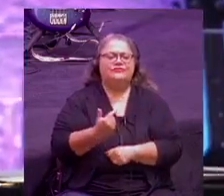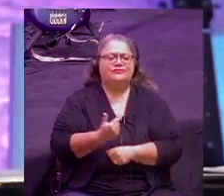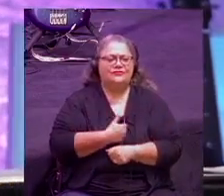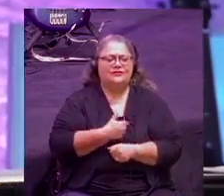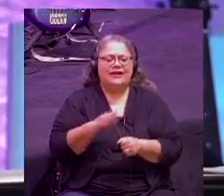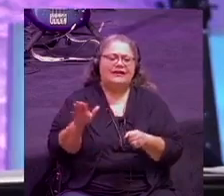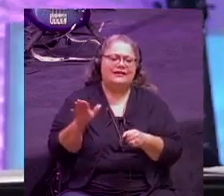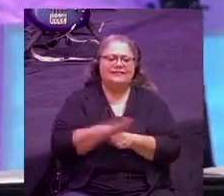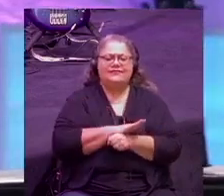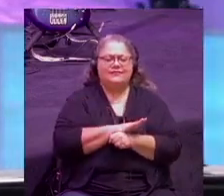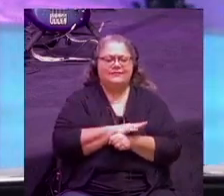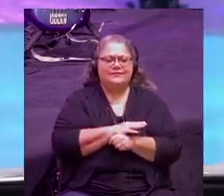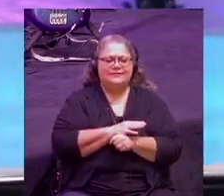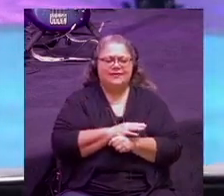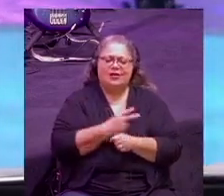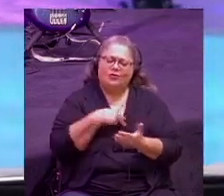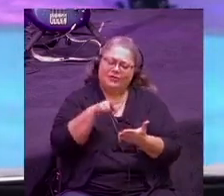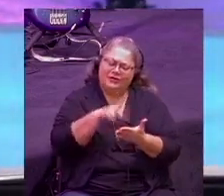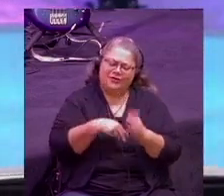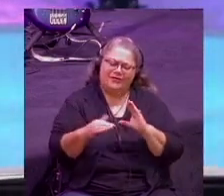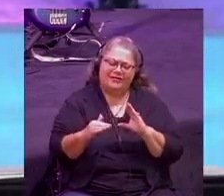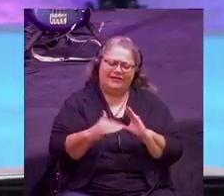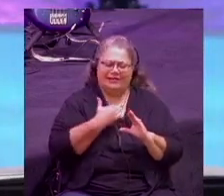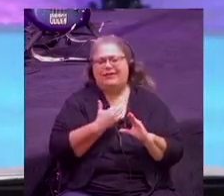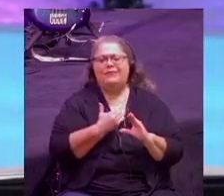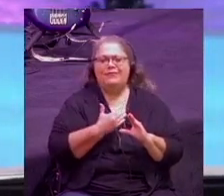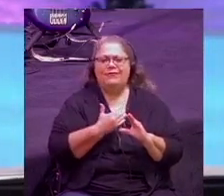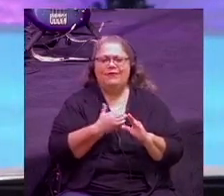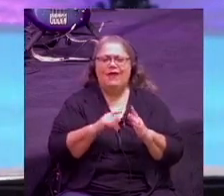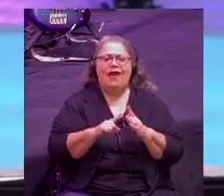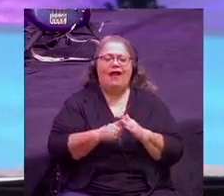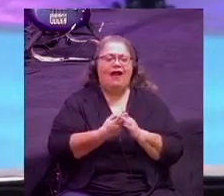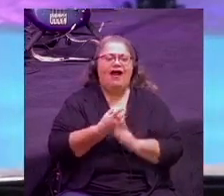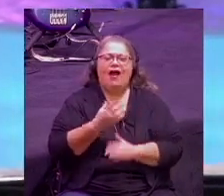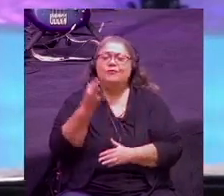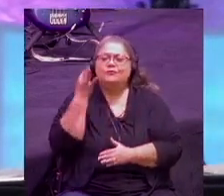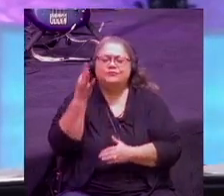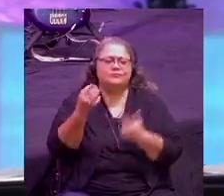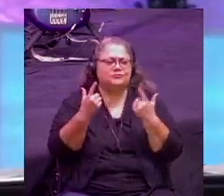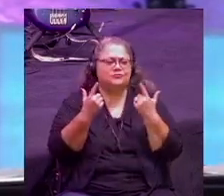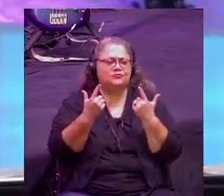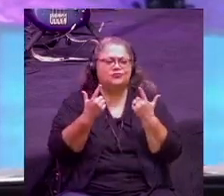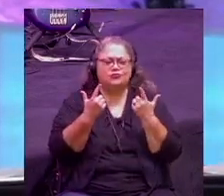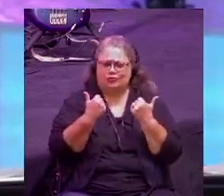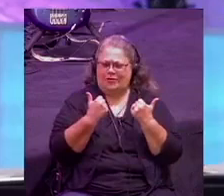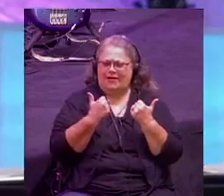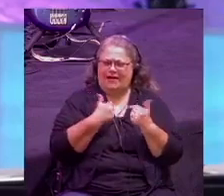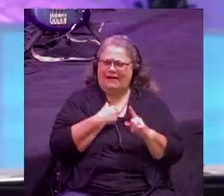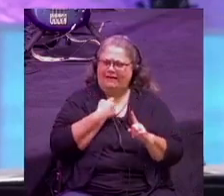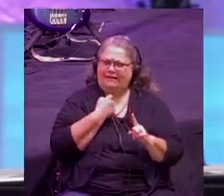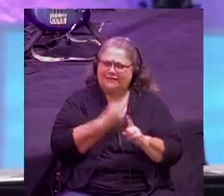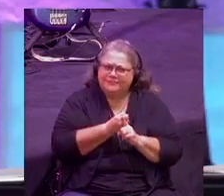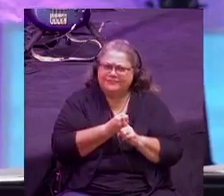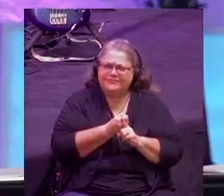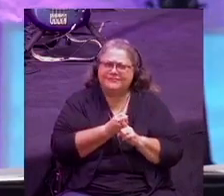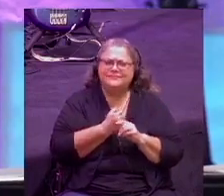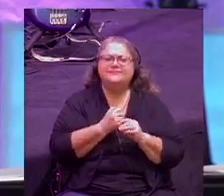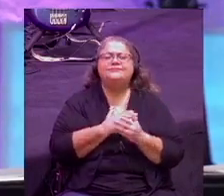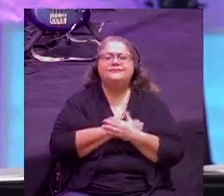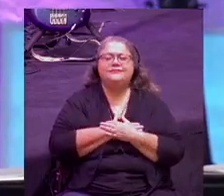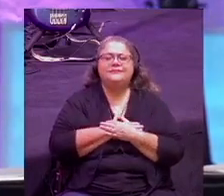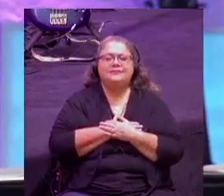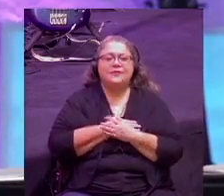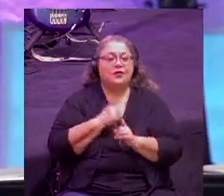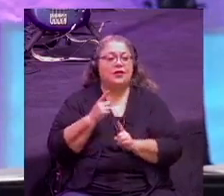fill me. And when I read that email, I nearly started crying. It affected me that badly. I had a